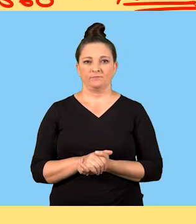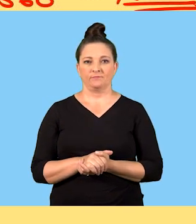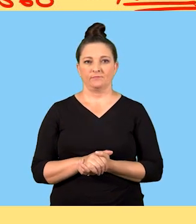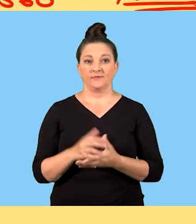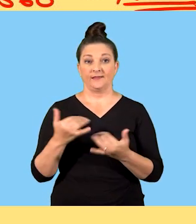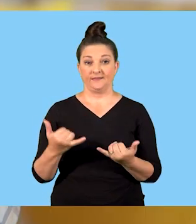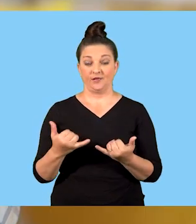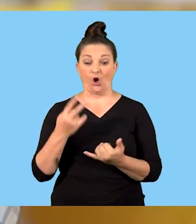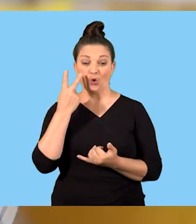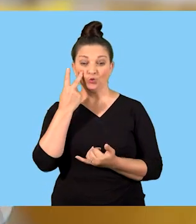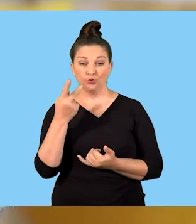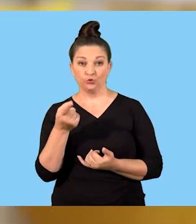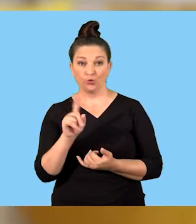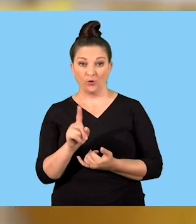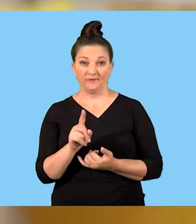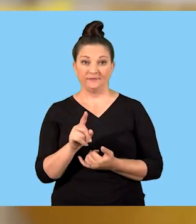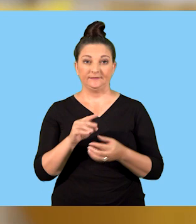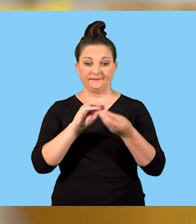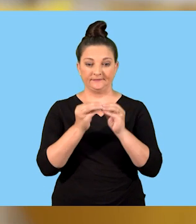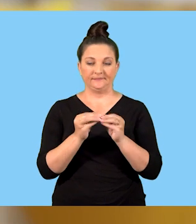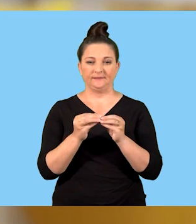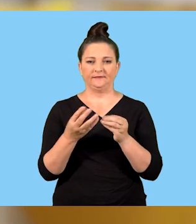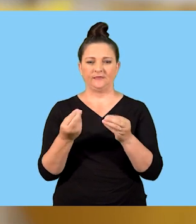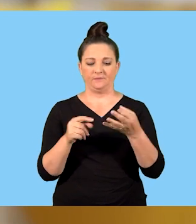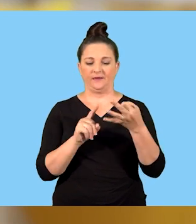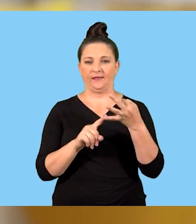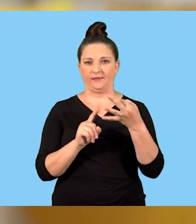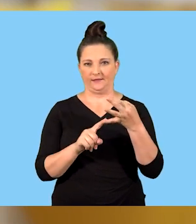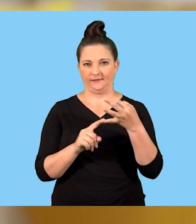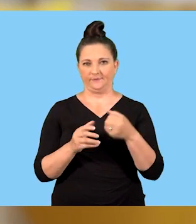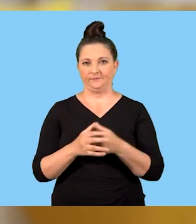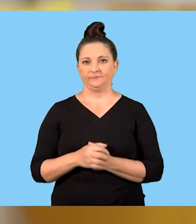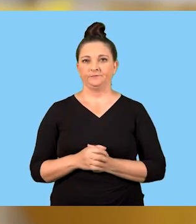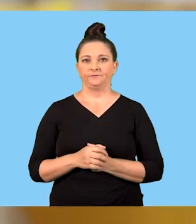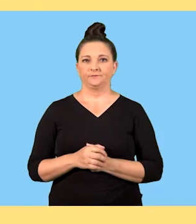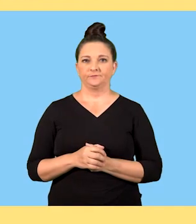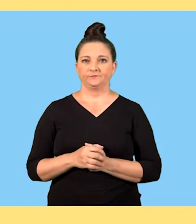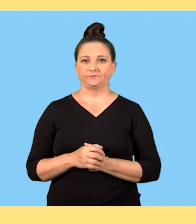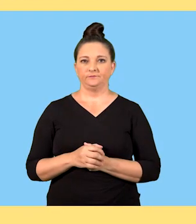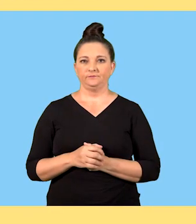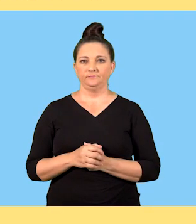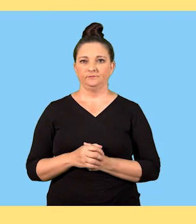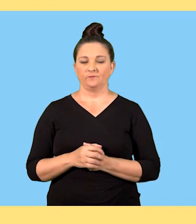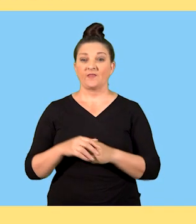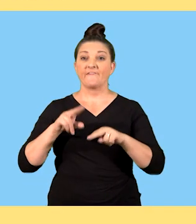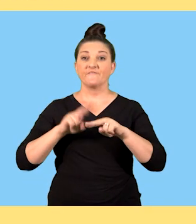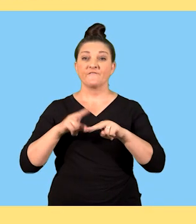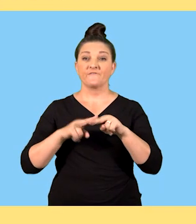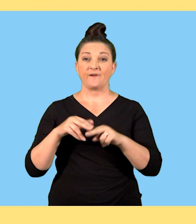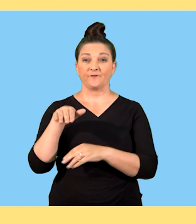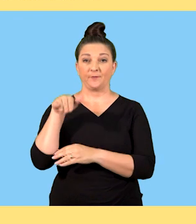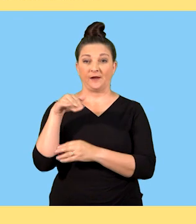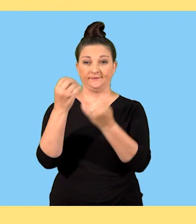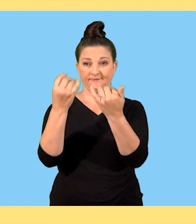trial balance. Let us therefore look at adjustment number three. It reads,